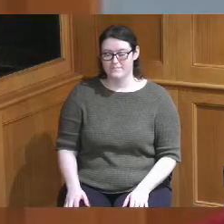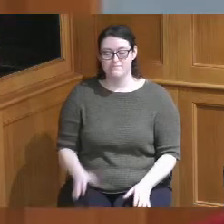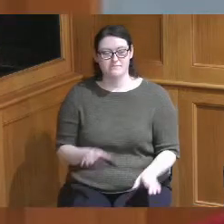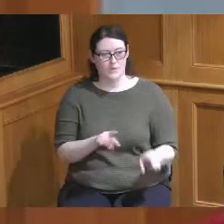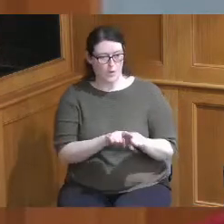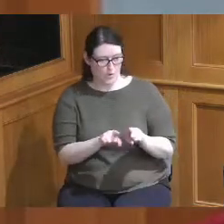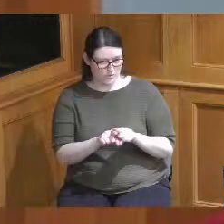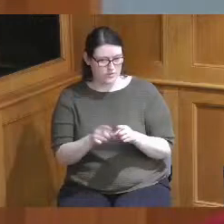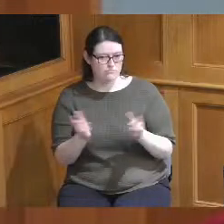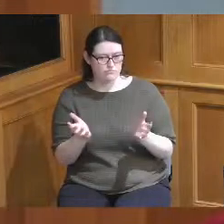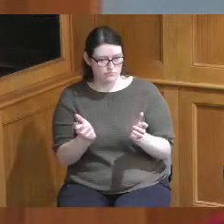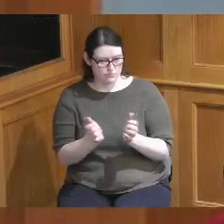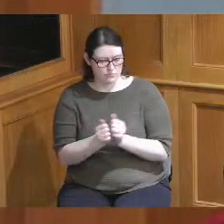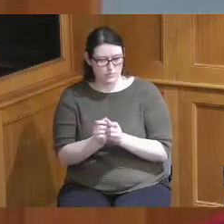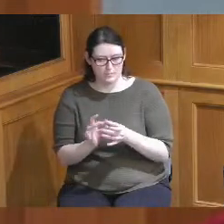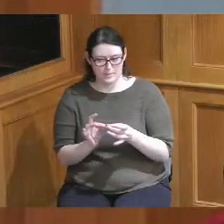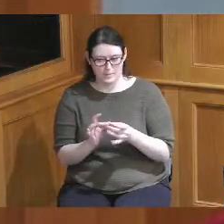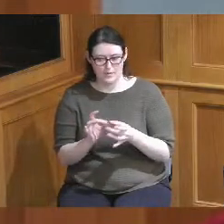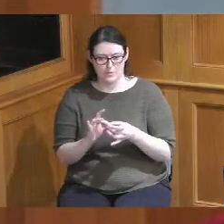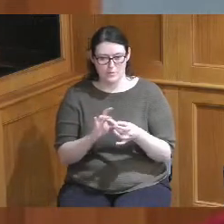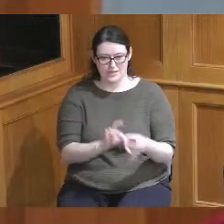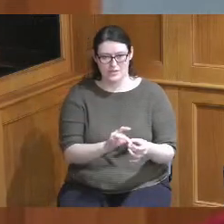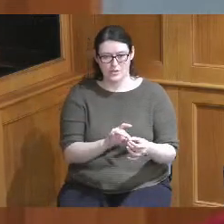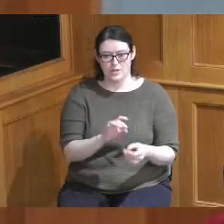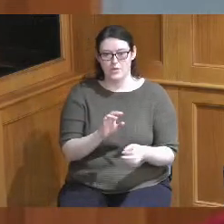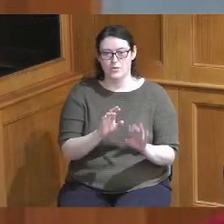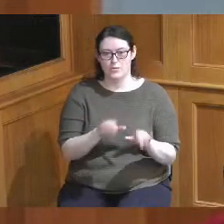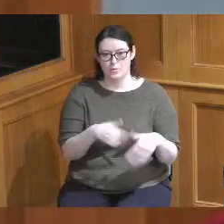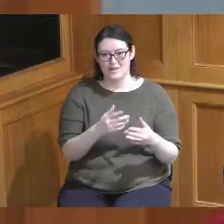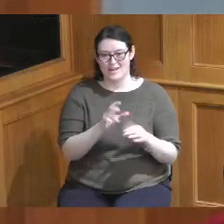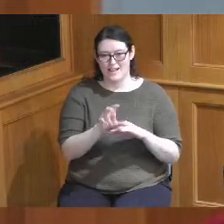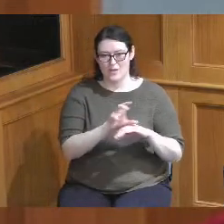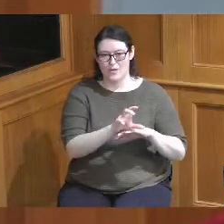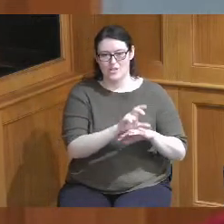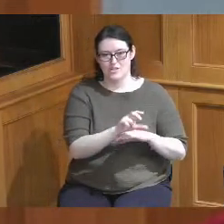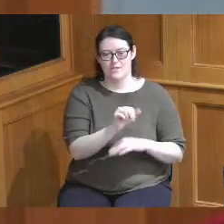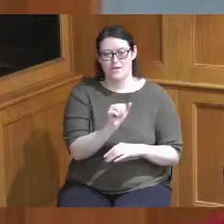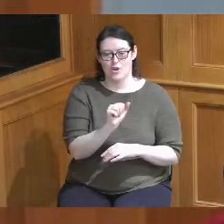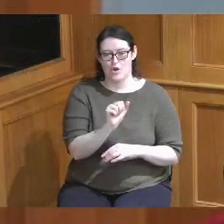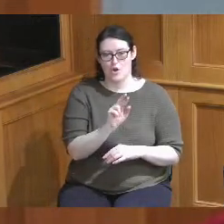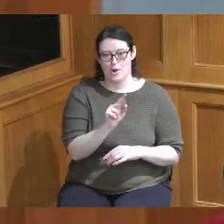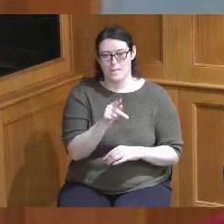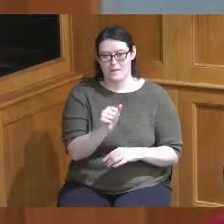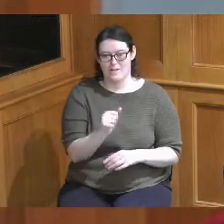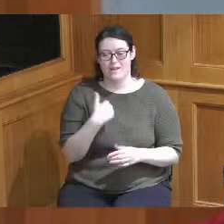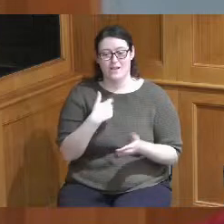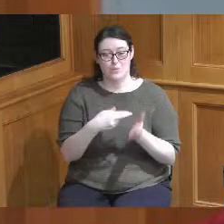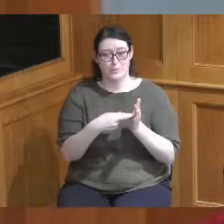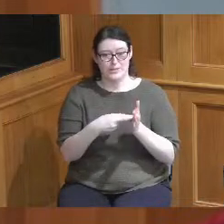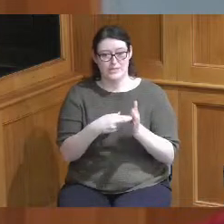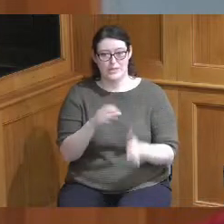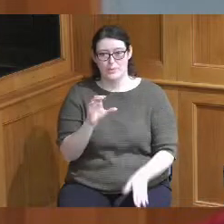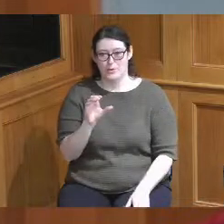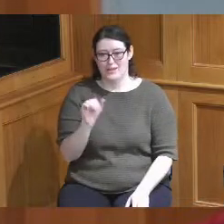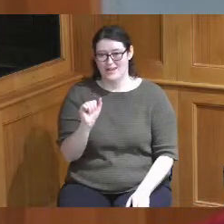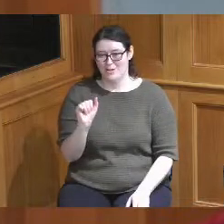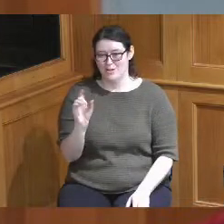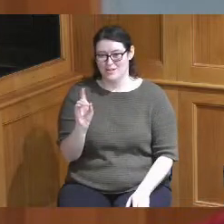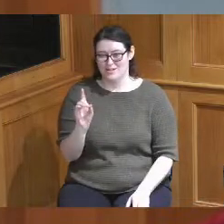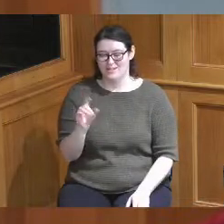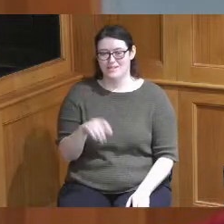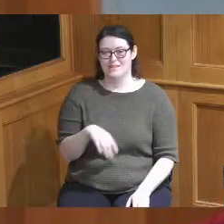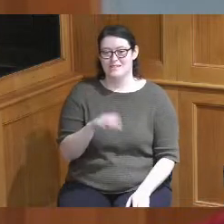I'm also speaking on the reallocation of ARPA dollars. I'm here from the Community Action Agency. During the pandemic,